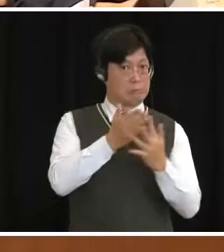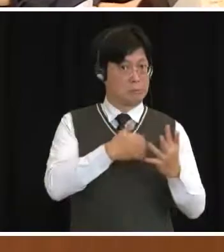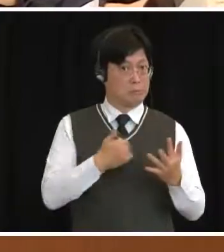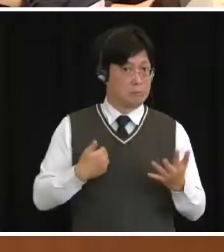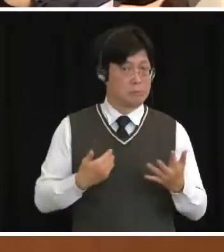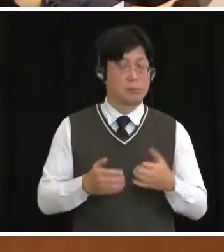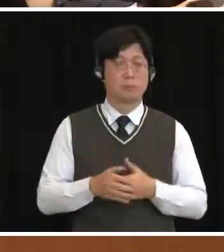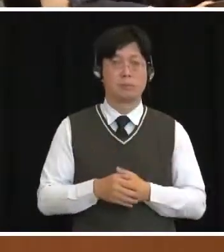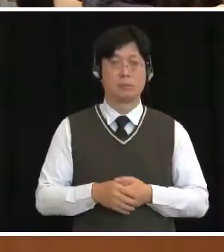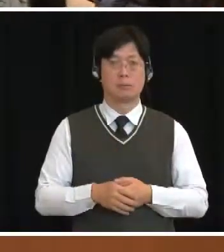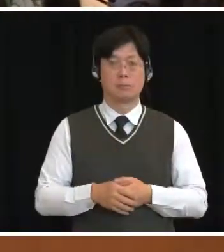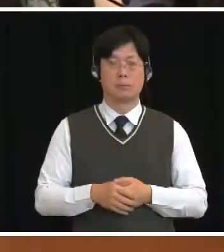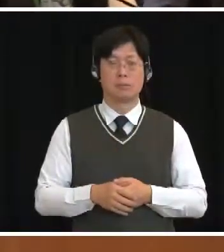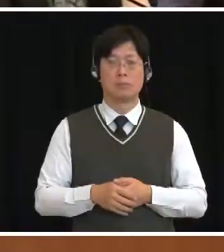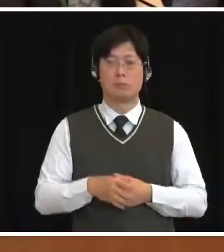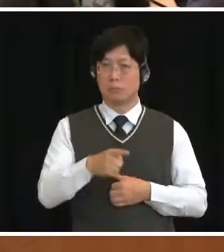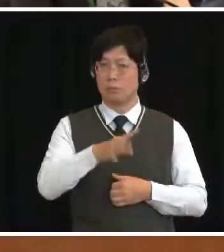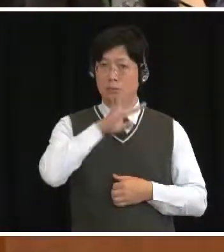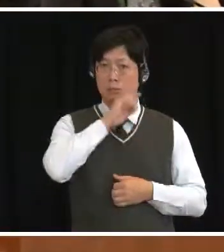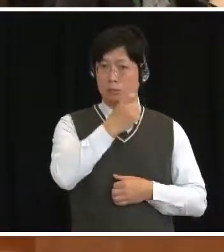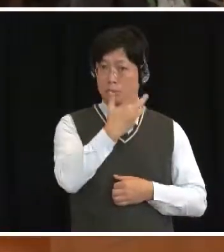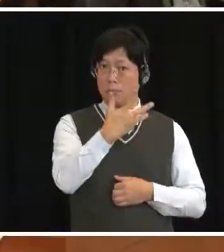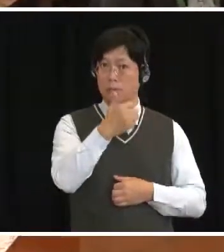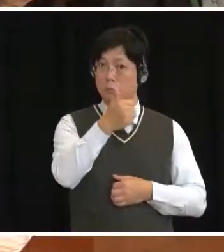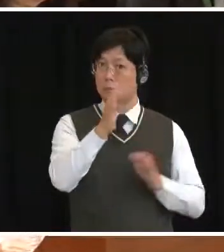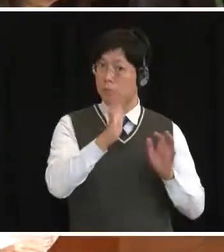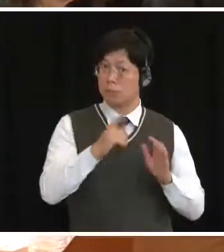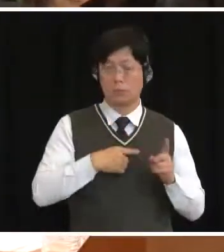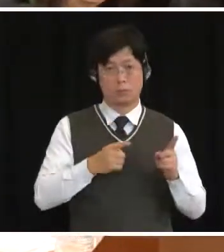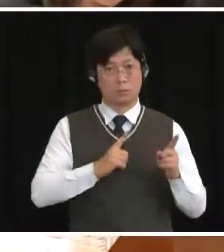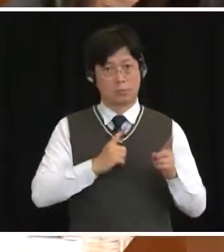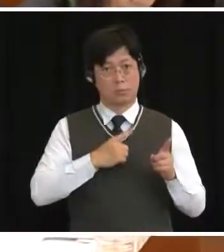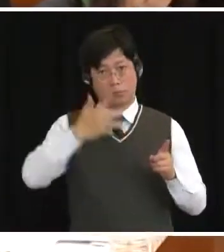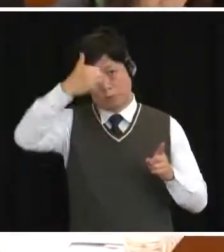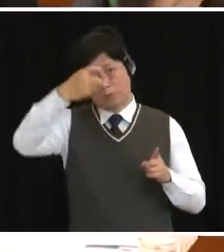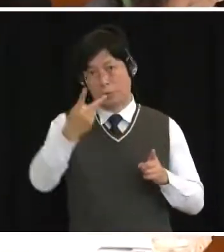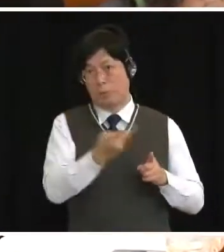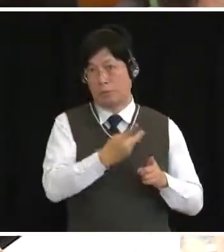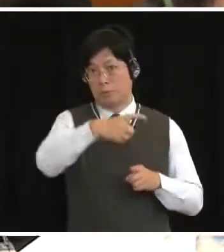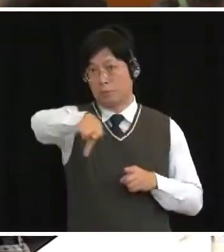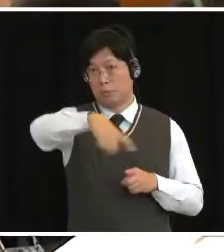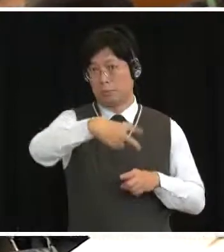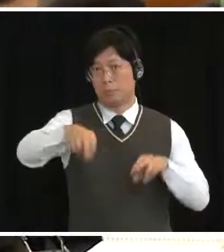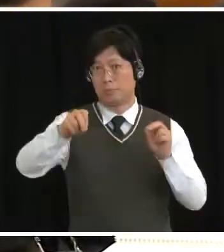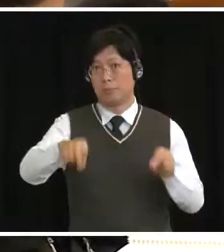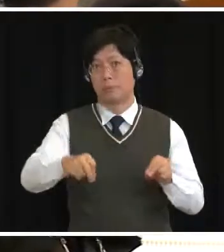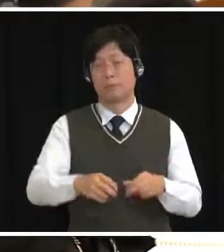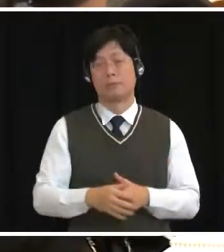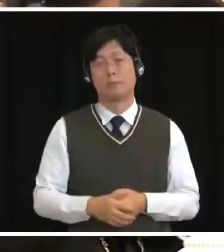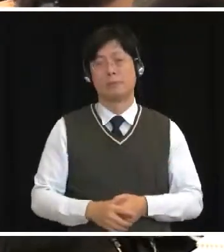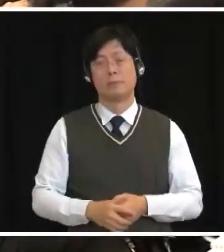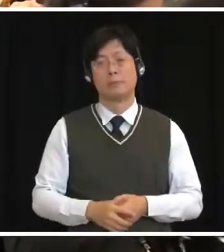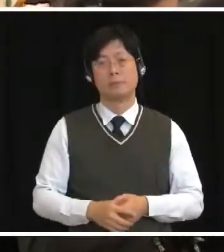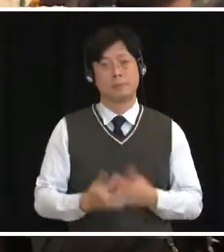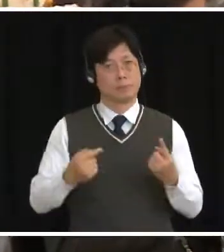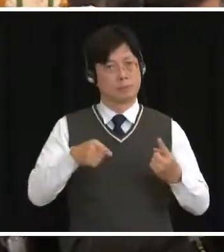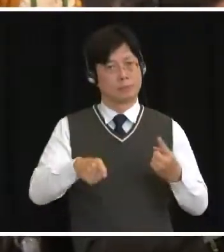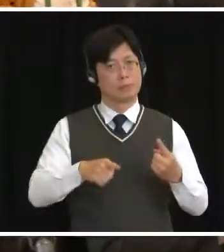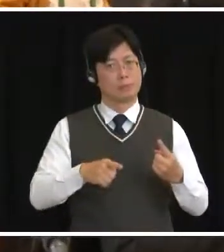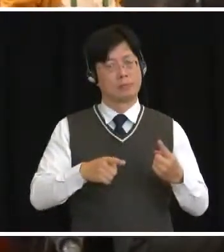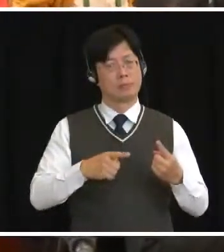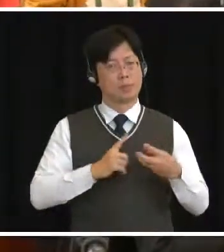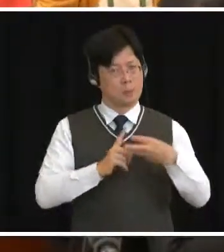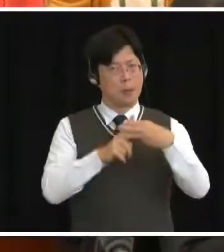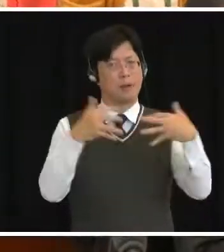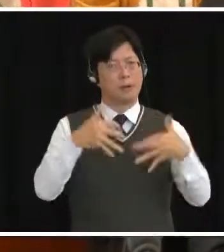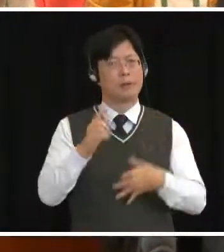There are a lot of questions. The core problem here is, and that's what I want